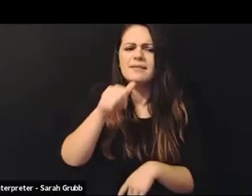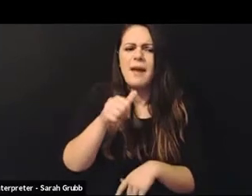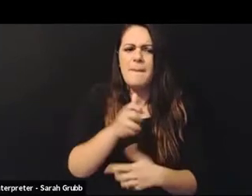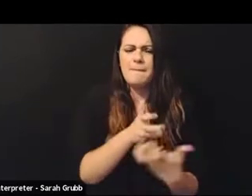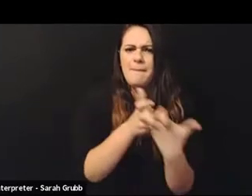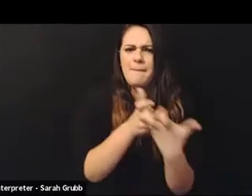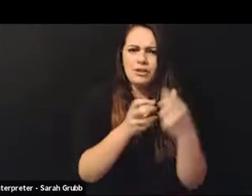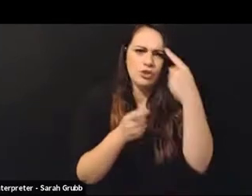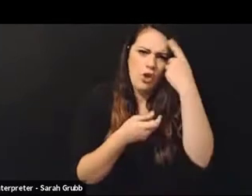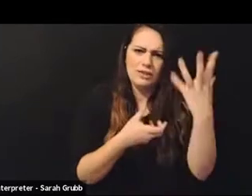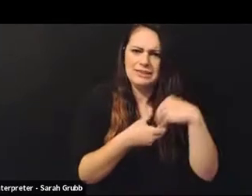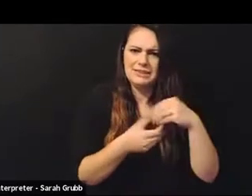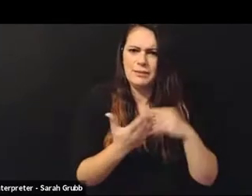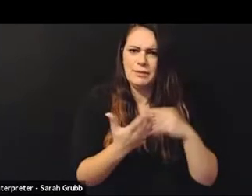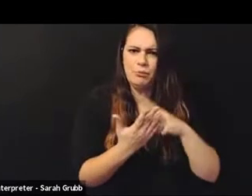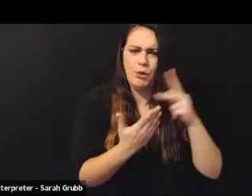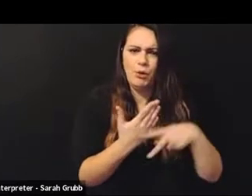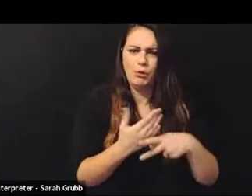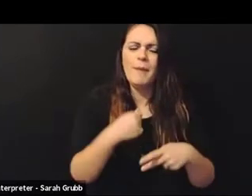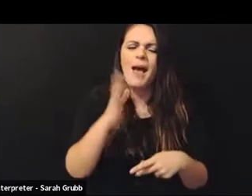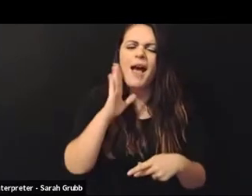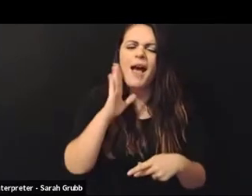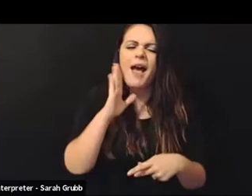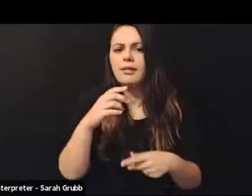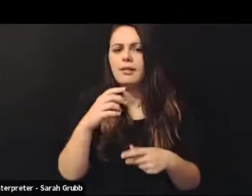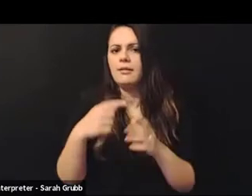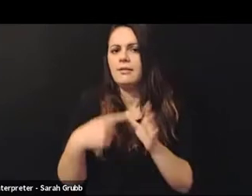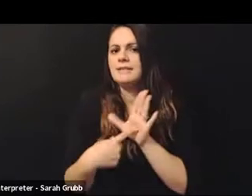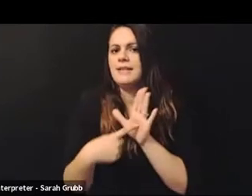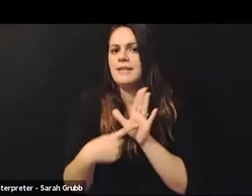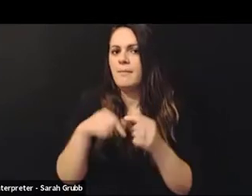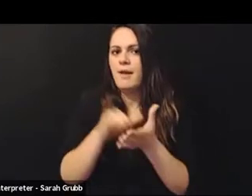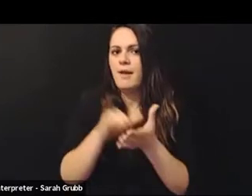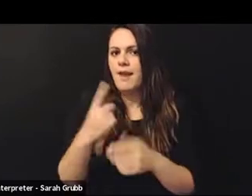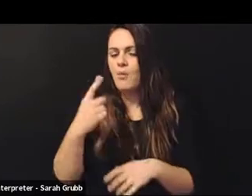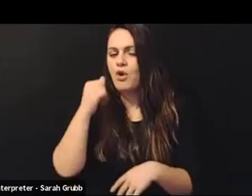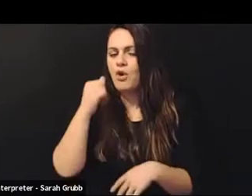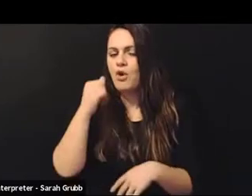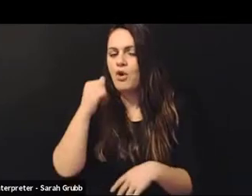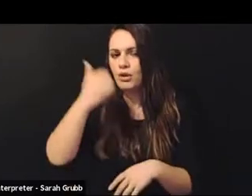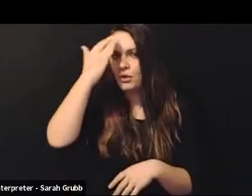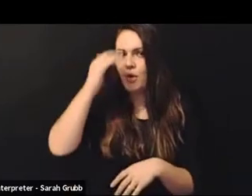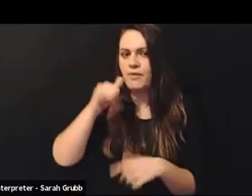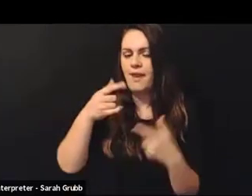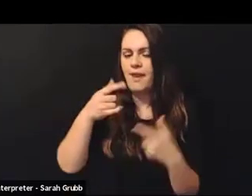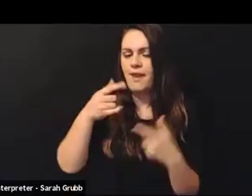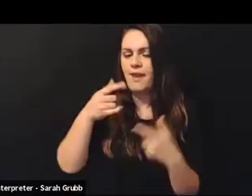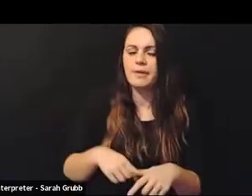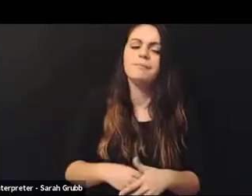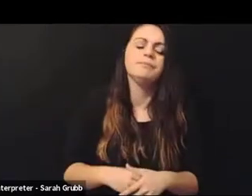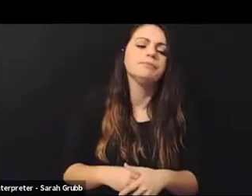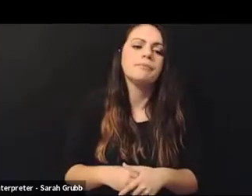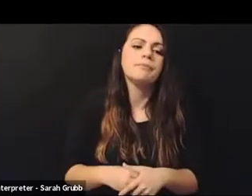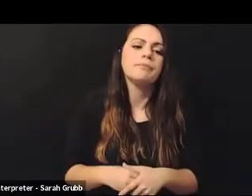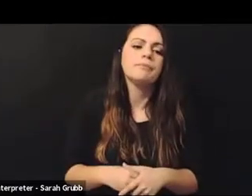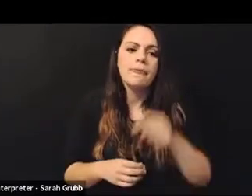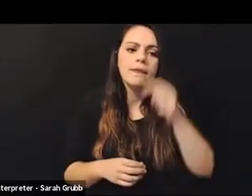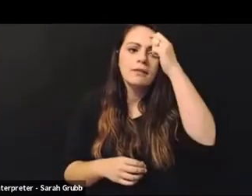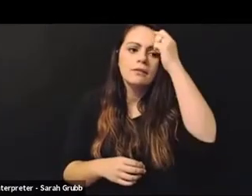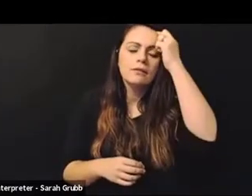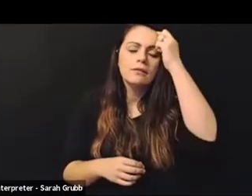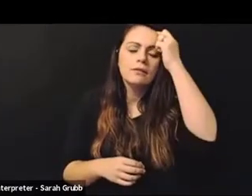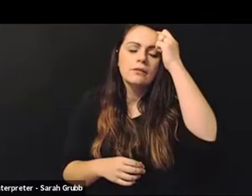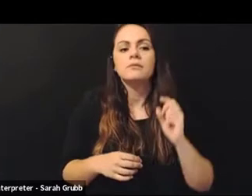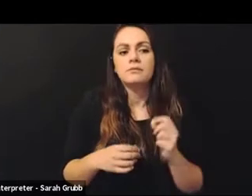you an example in the second part of the talk of a specific girl who that happened to. And